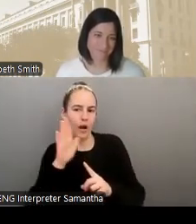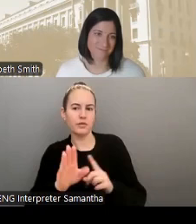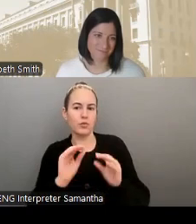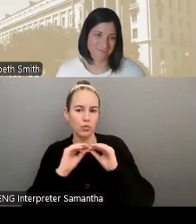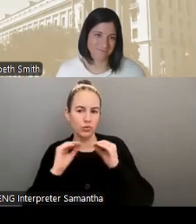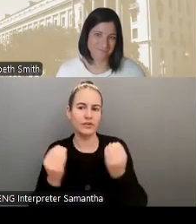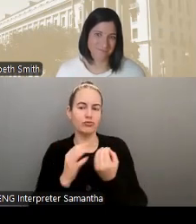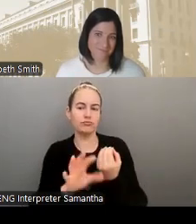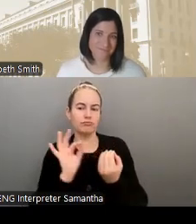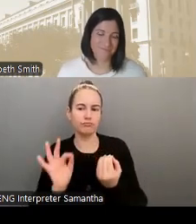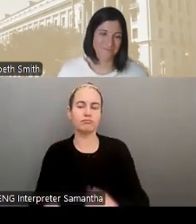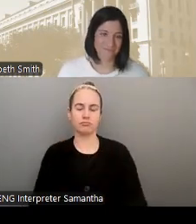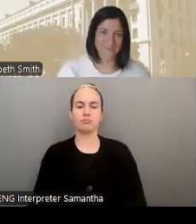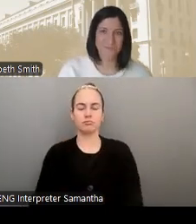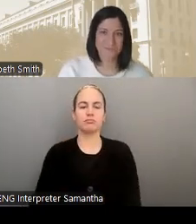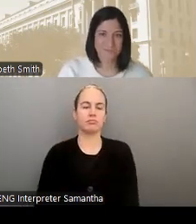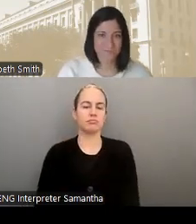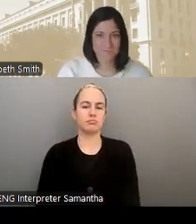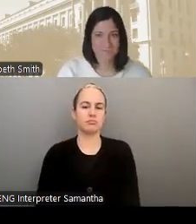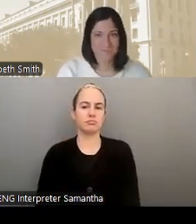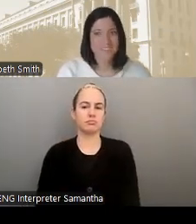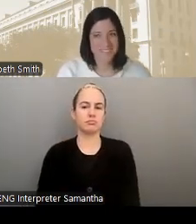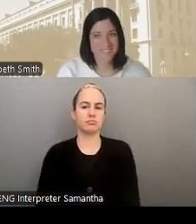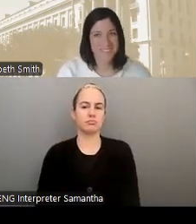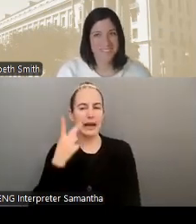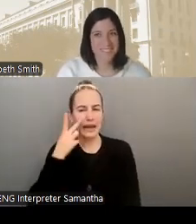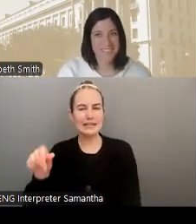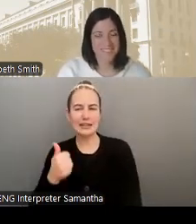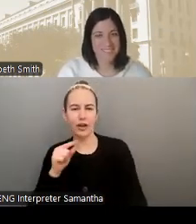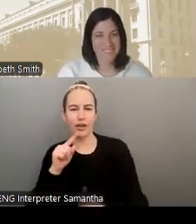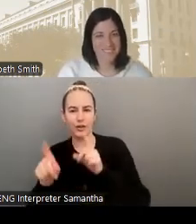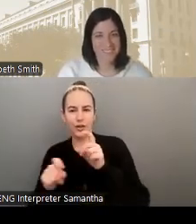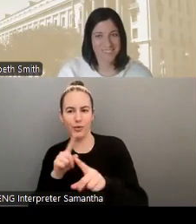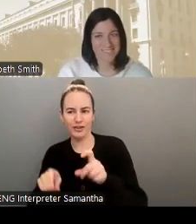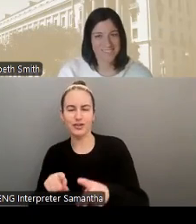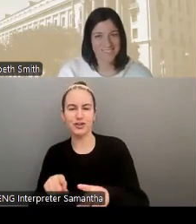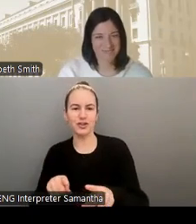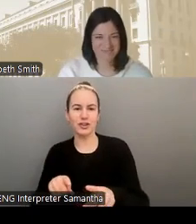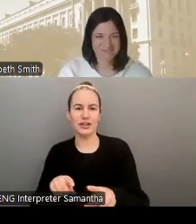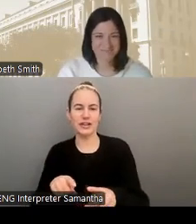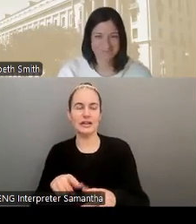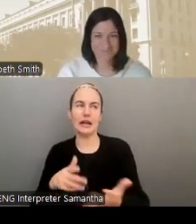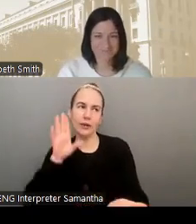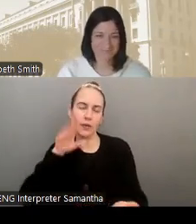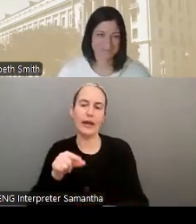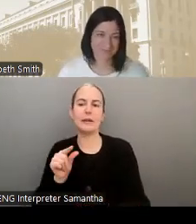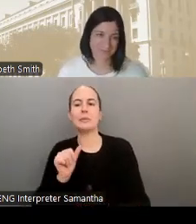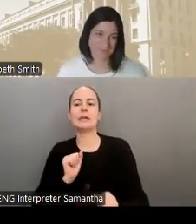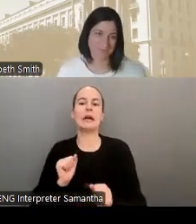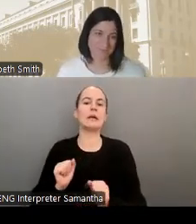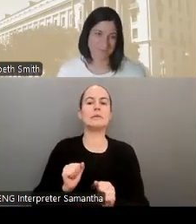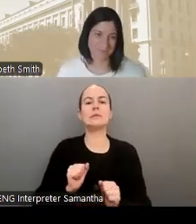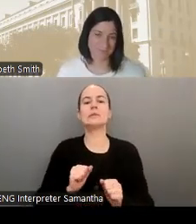selected. I think I see other questions, and I know it's kind of the elephant in the room related to